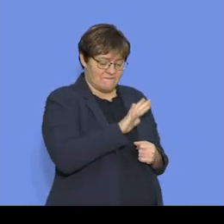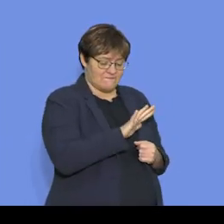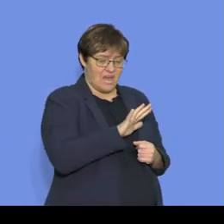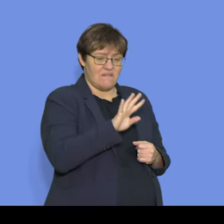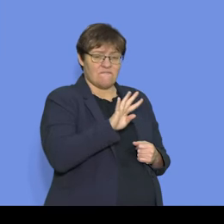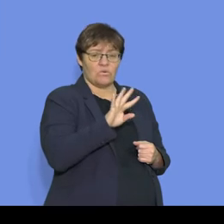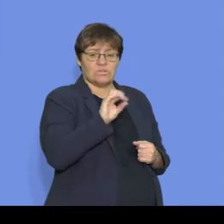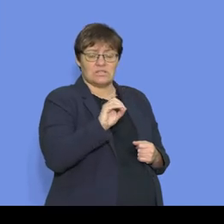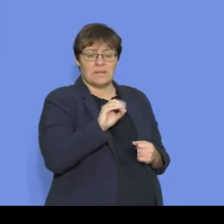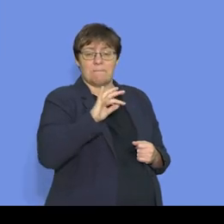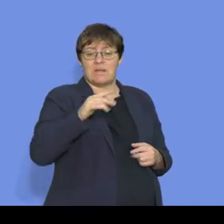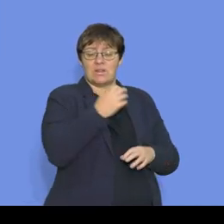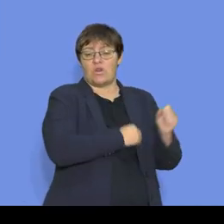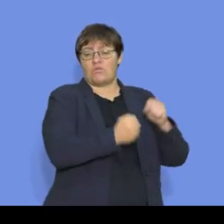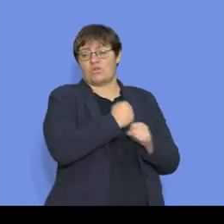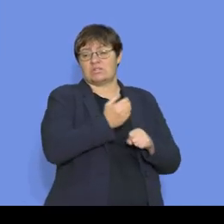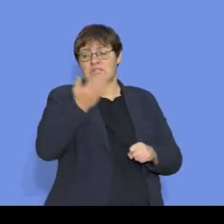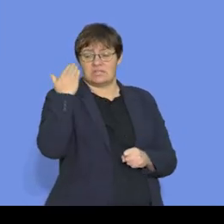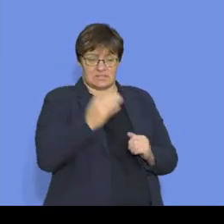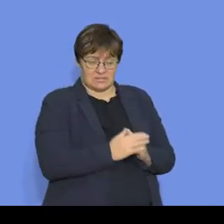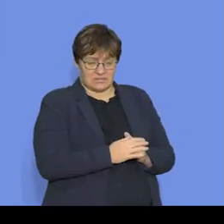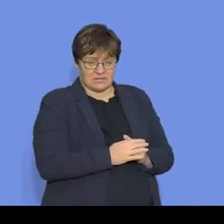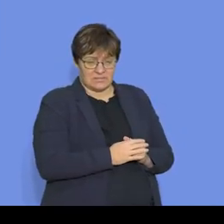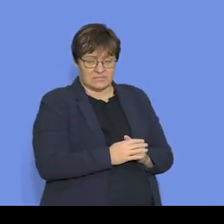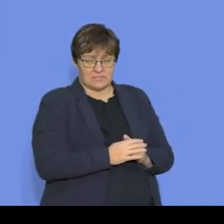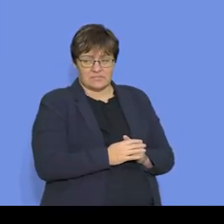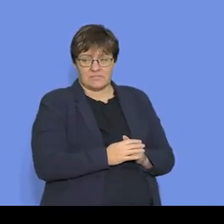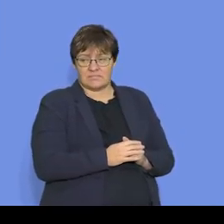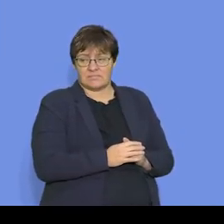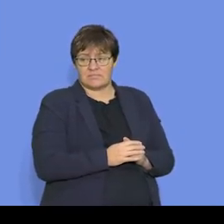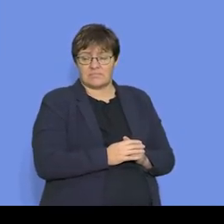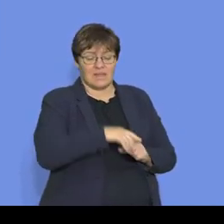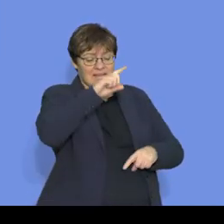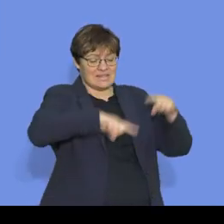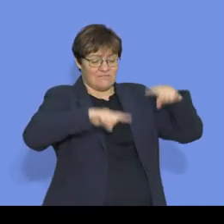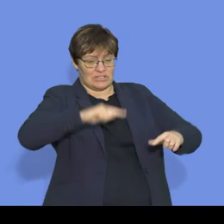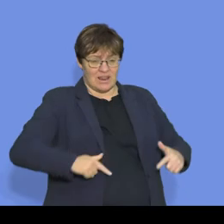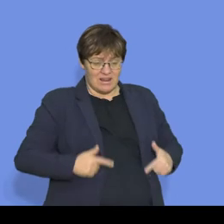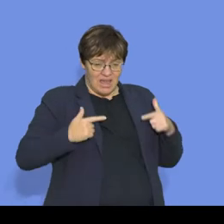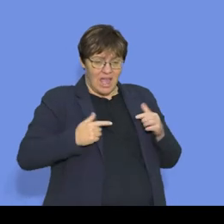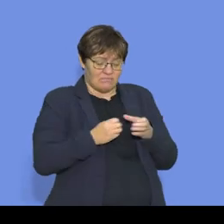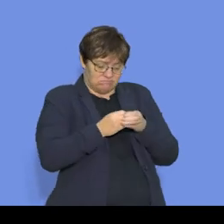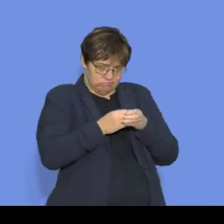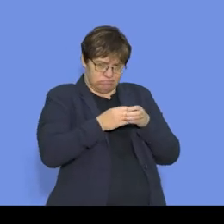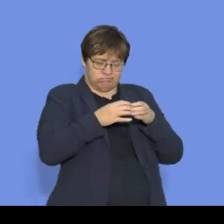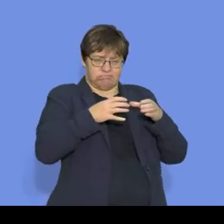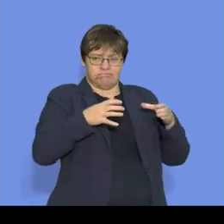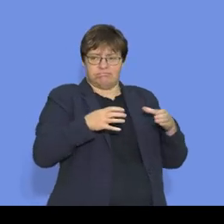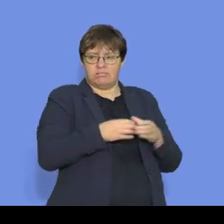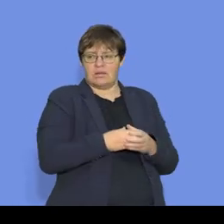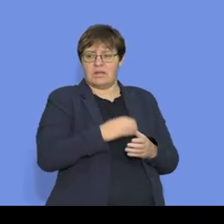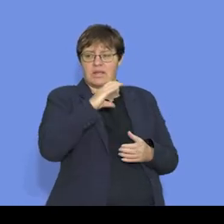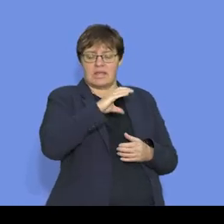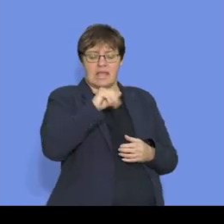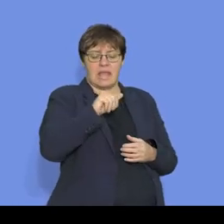the beginning, 540 million years ago, the increase in the diversity of life that we